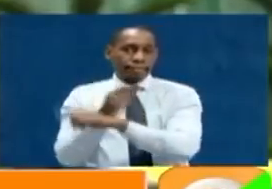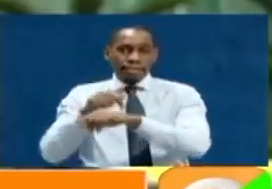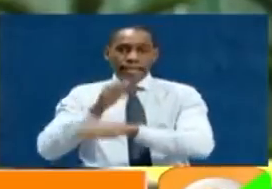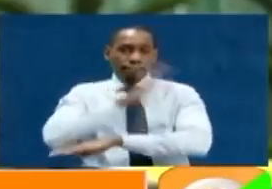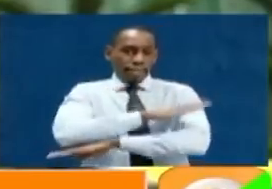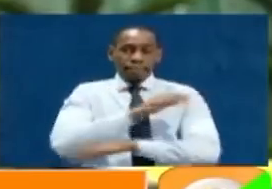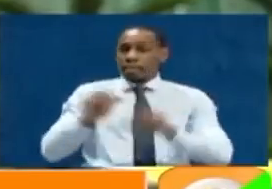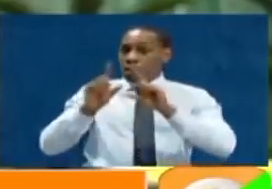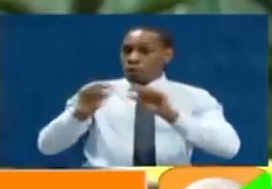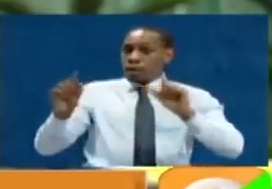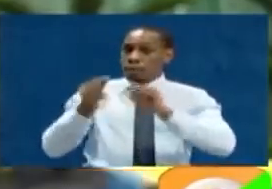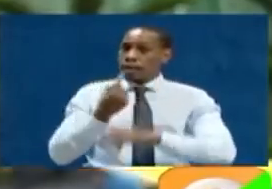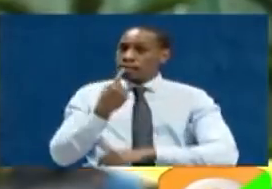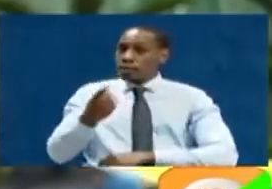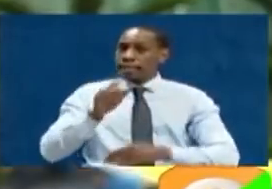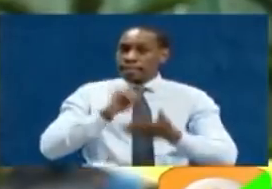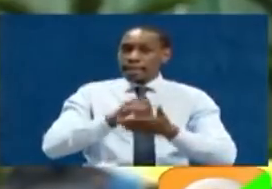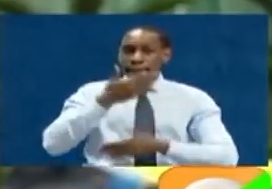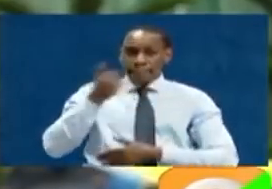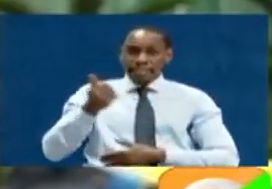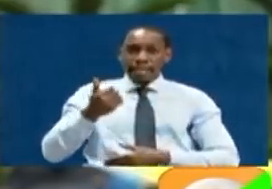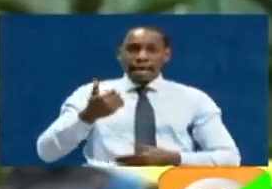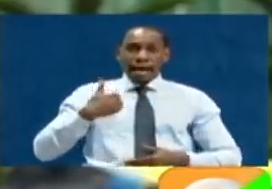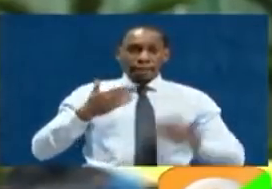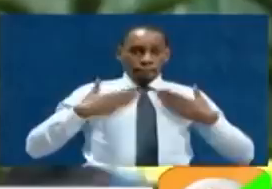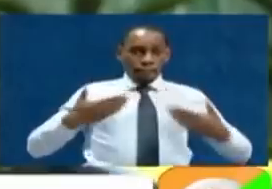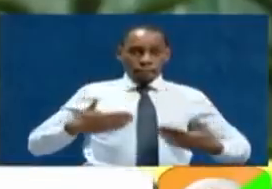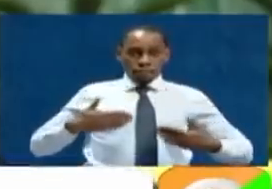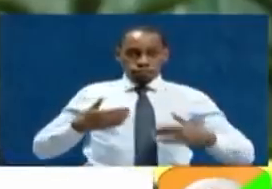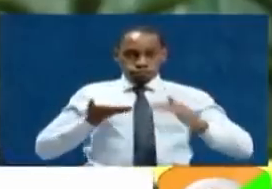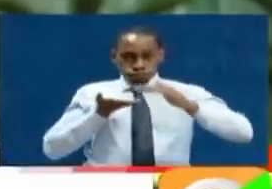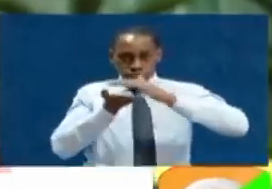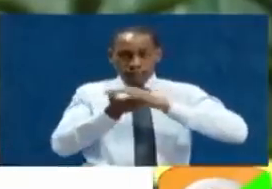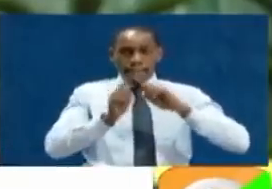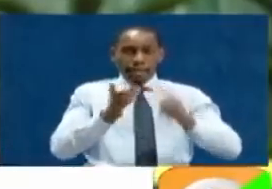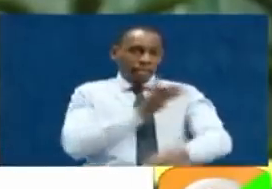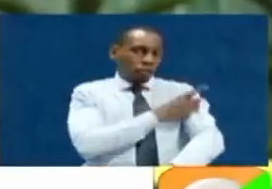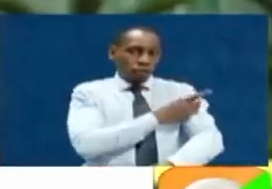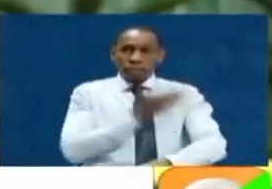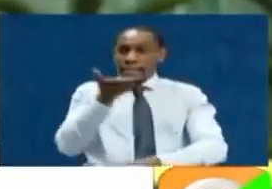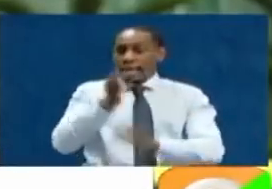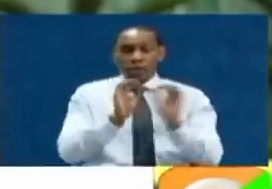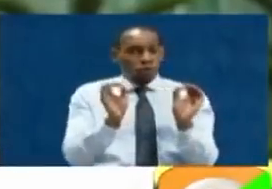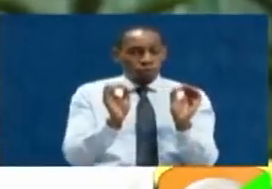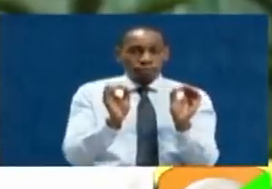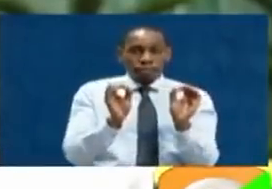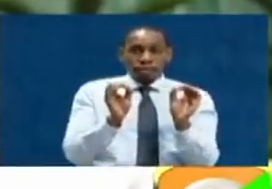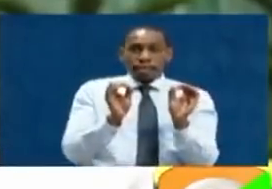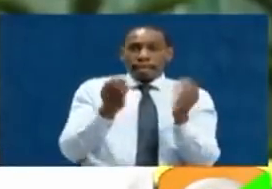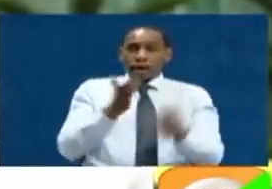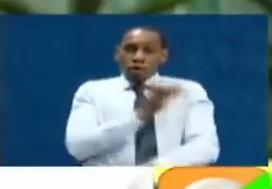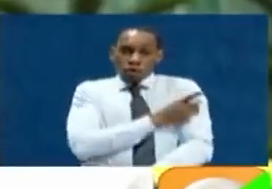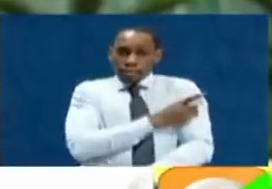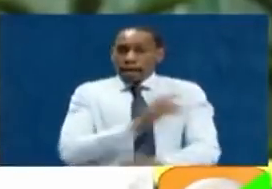Ikafika jioni, ikasemekana, anafaa afanyiwe CT scan. Lakini daktari wa CT scan hakuwa available. So